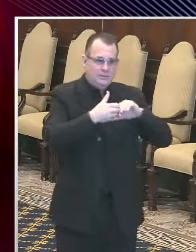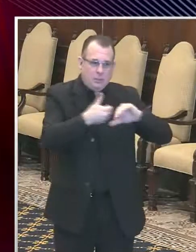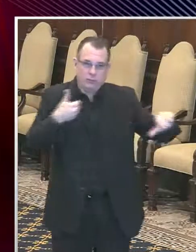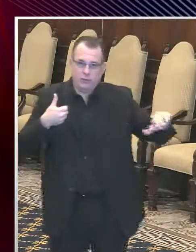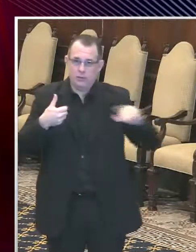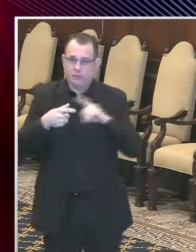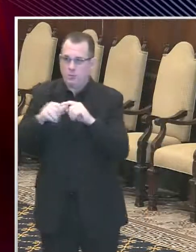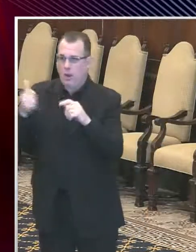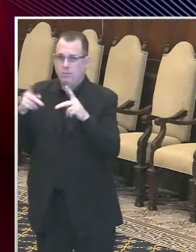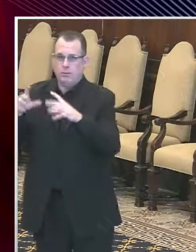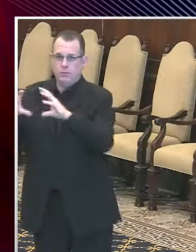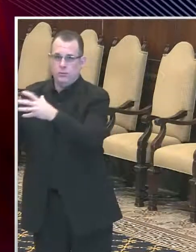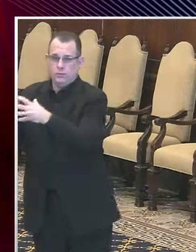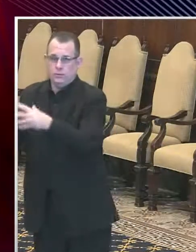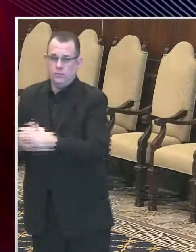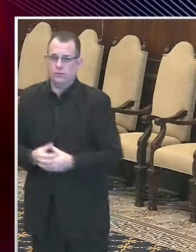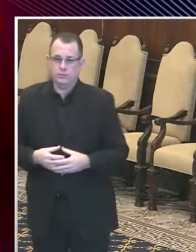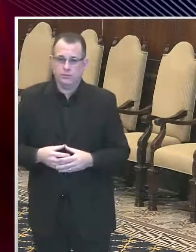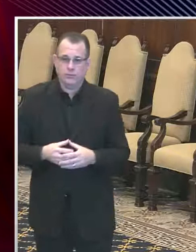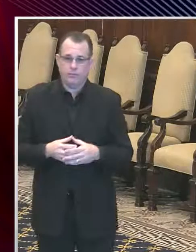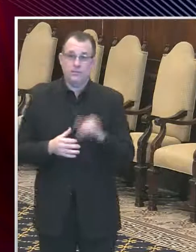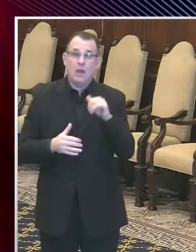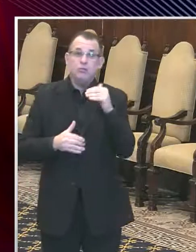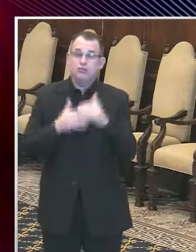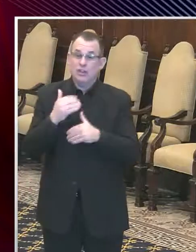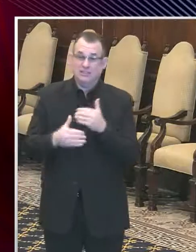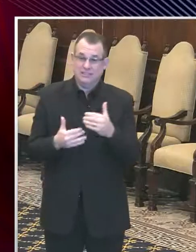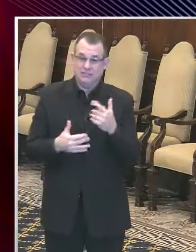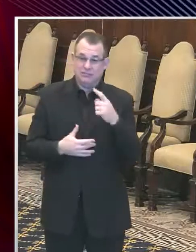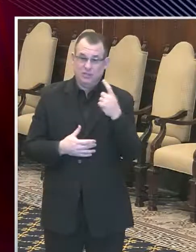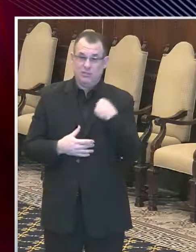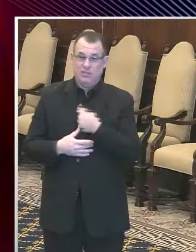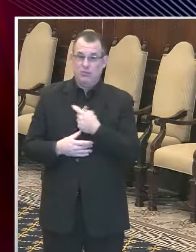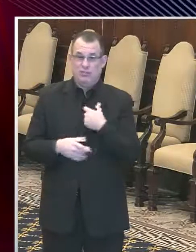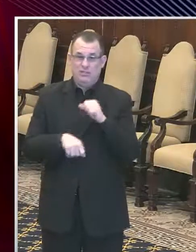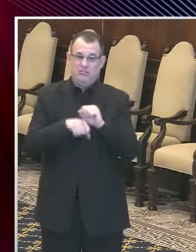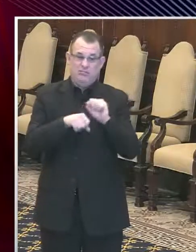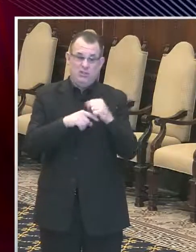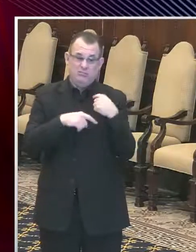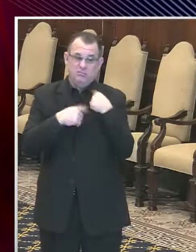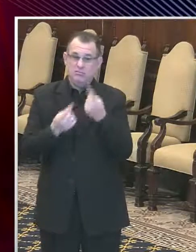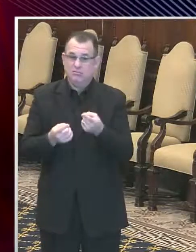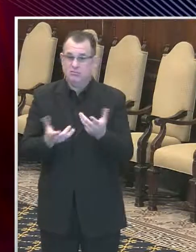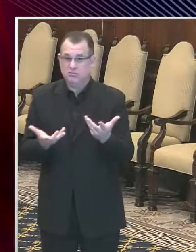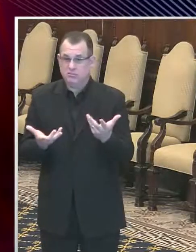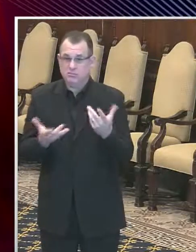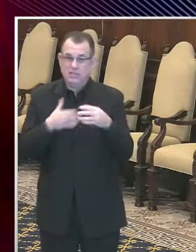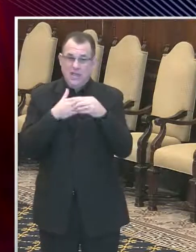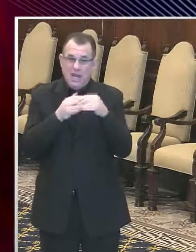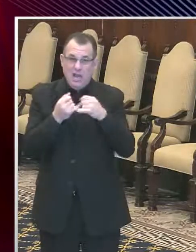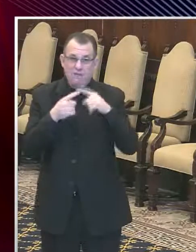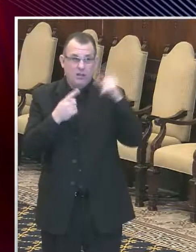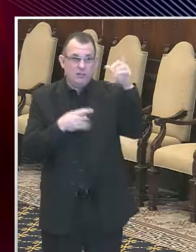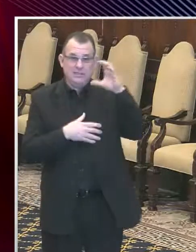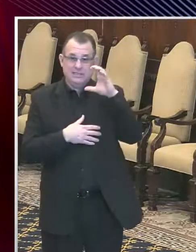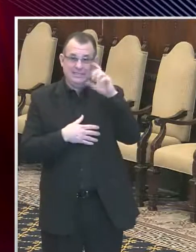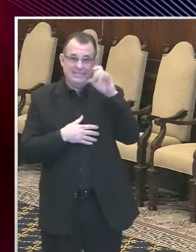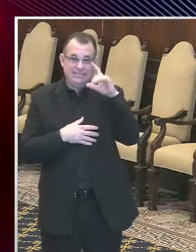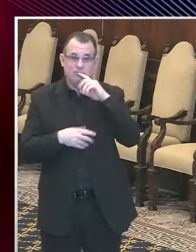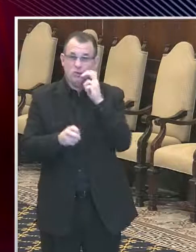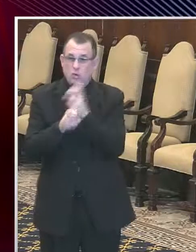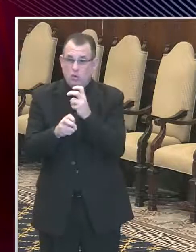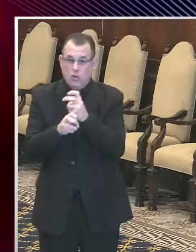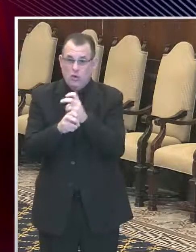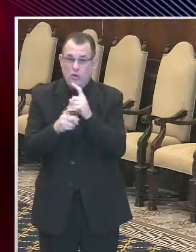to the other. That whole process is something they know about, they've been trained about, their guidance on that, but it's difficult to have the kind of meticulous